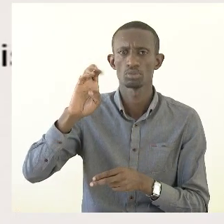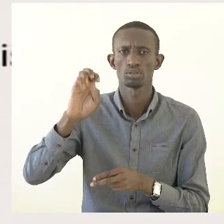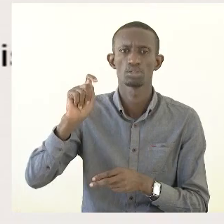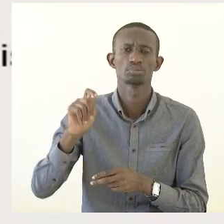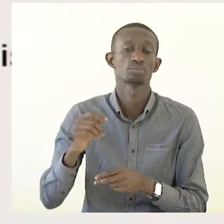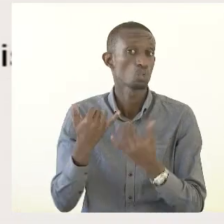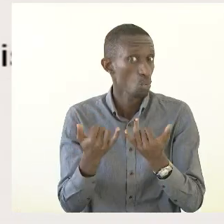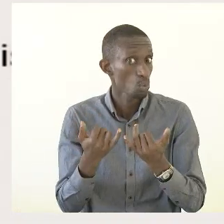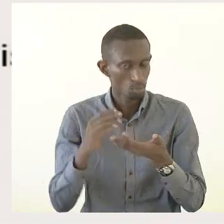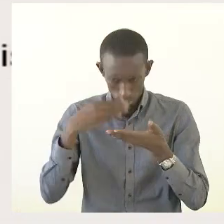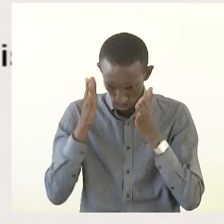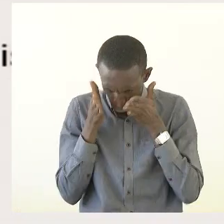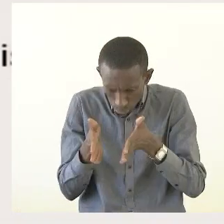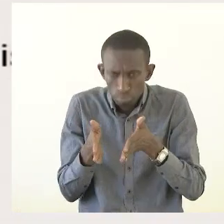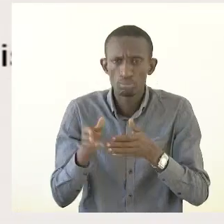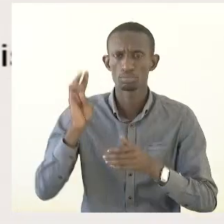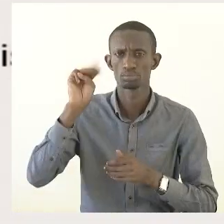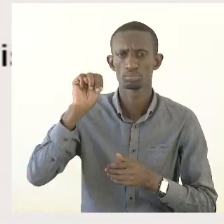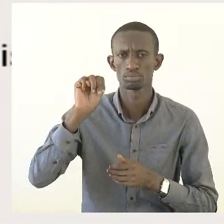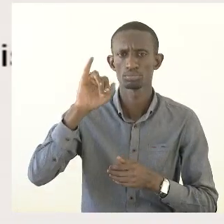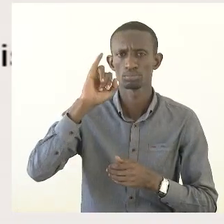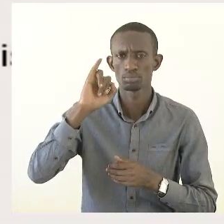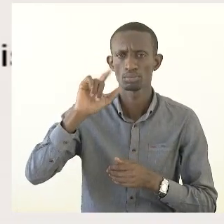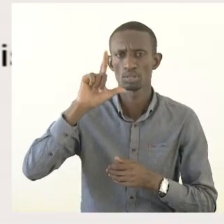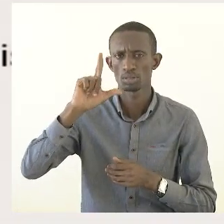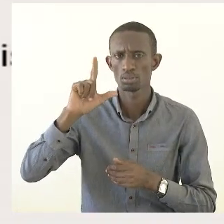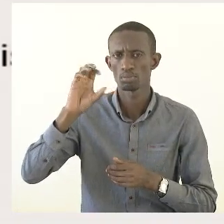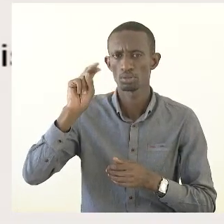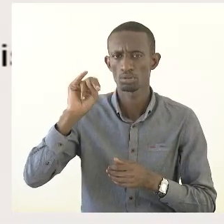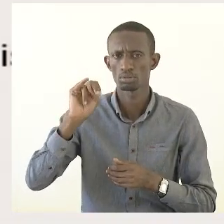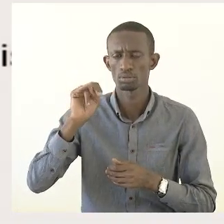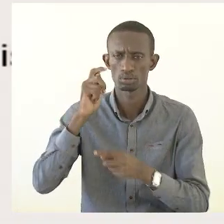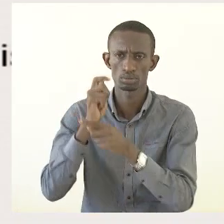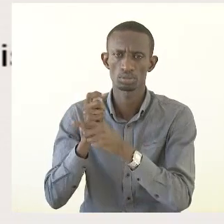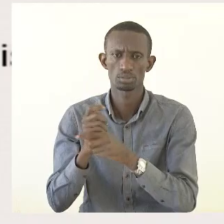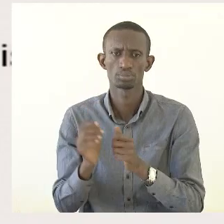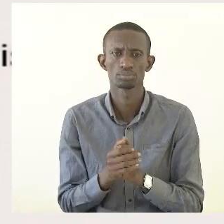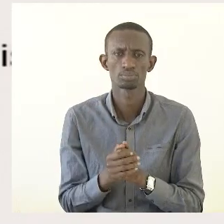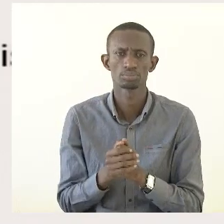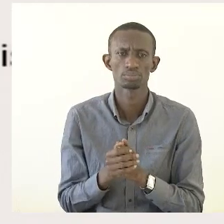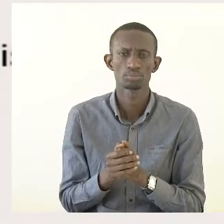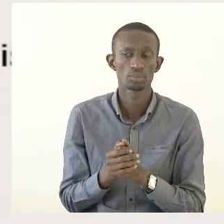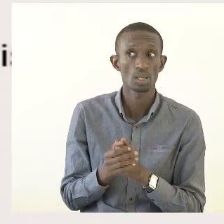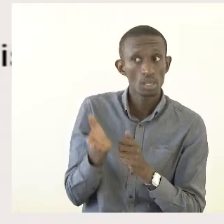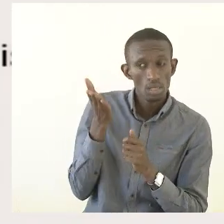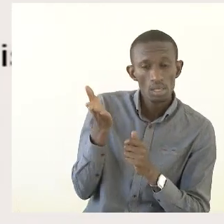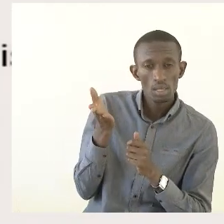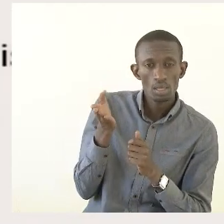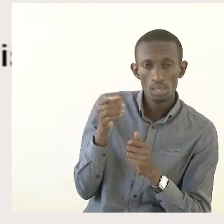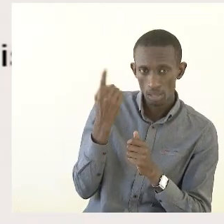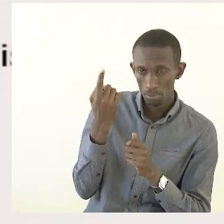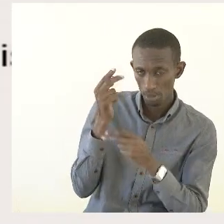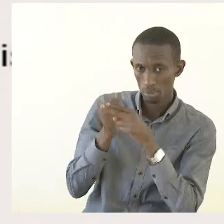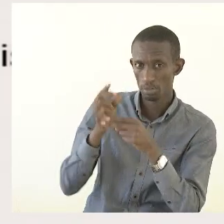today, and in the next lesson, we're going to discuss about the Burette test. In this test, the reagent is known as